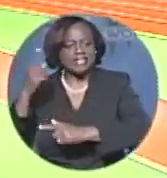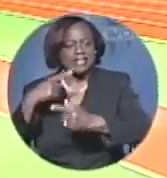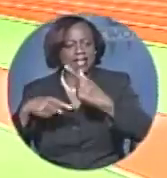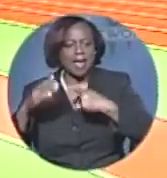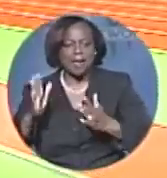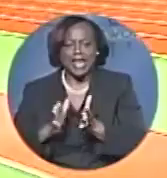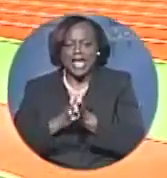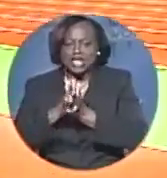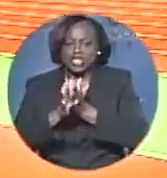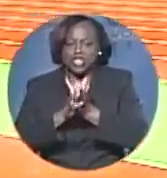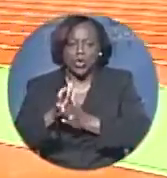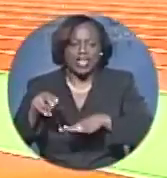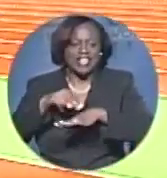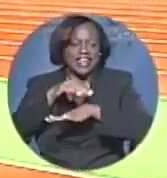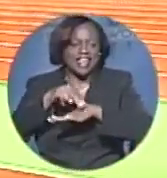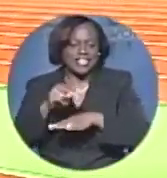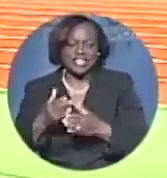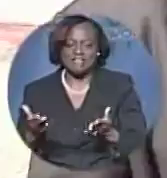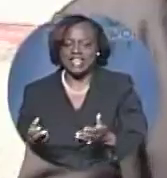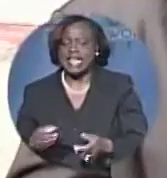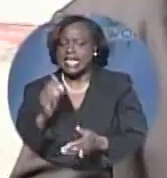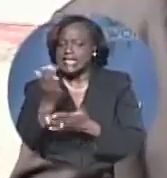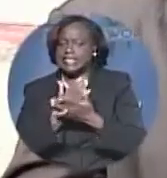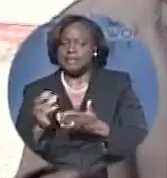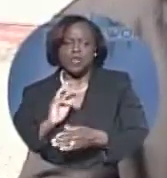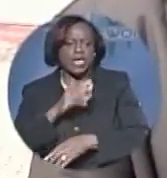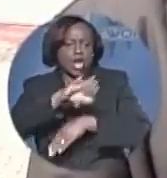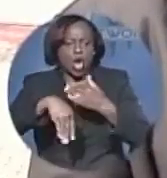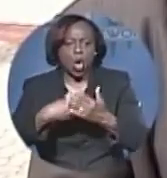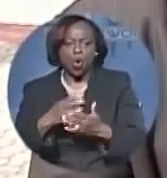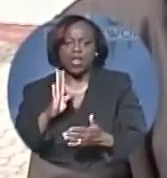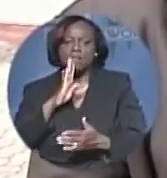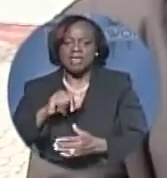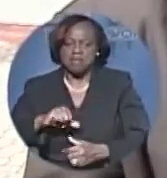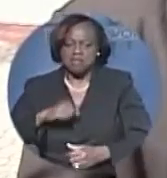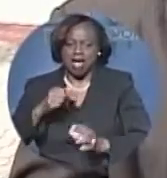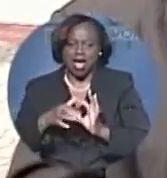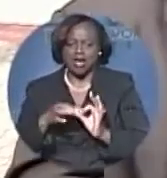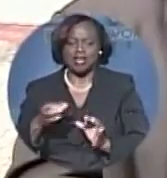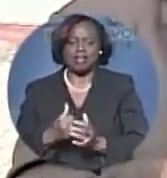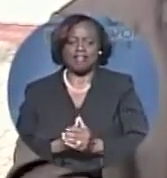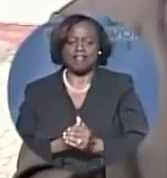This is something for all of us to be very proud about. We're going to have some interactive activities where